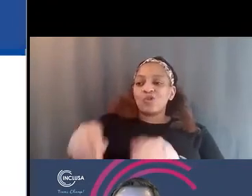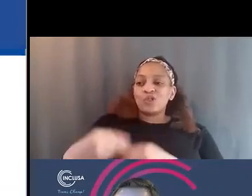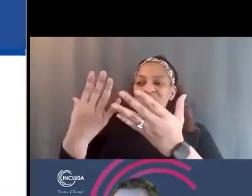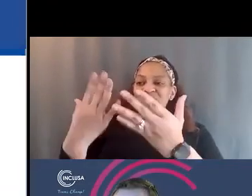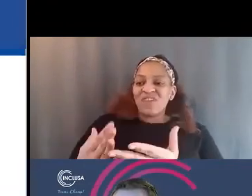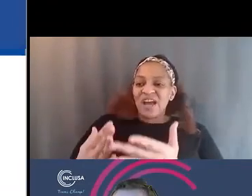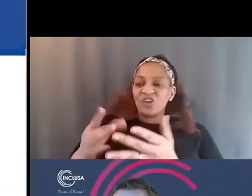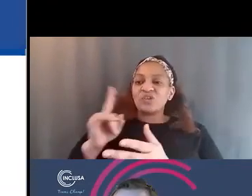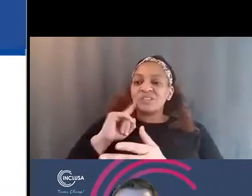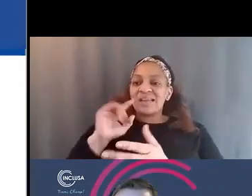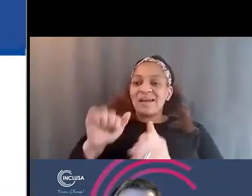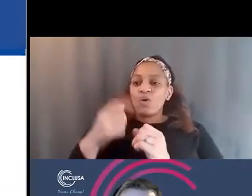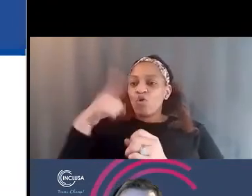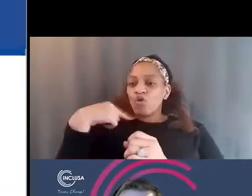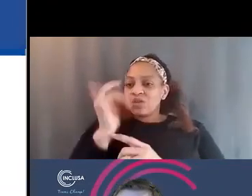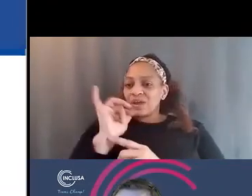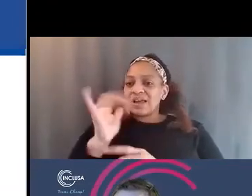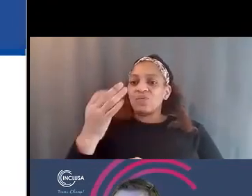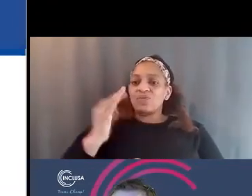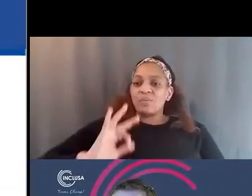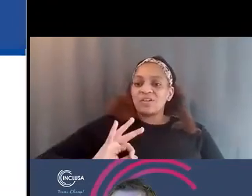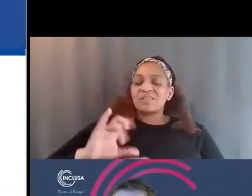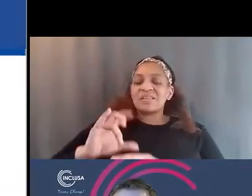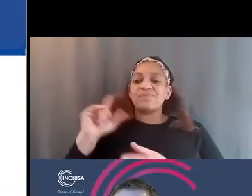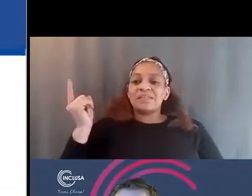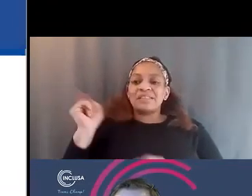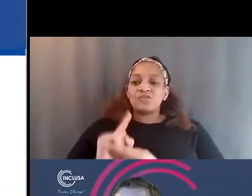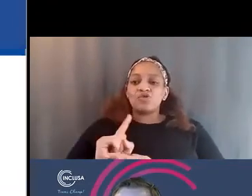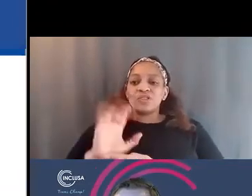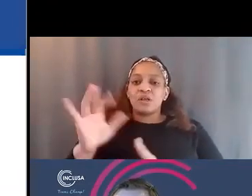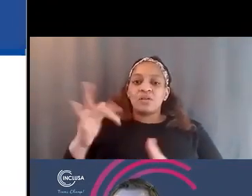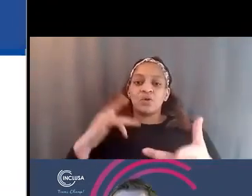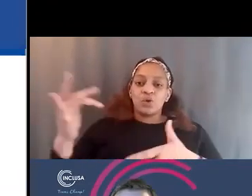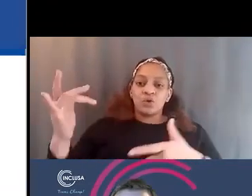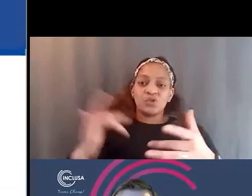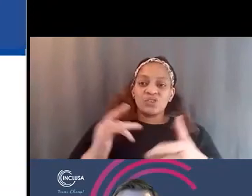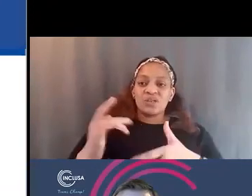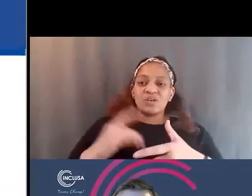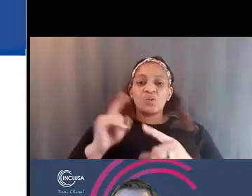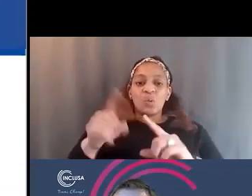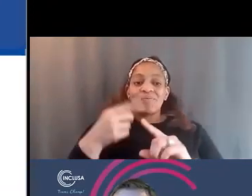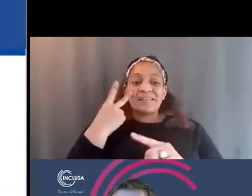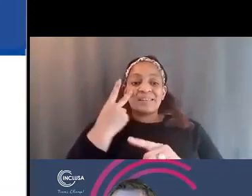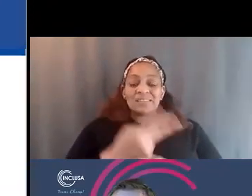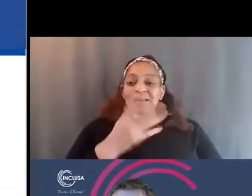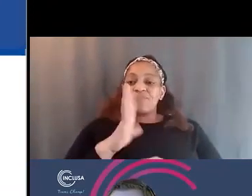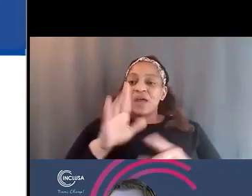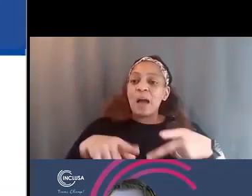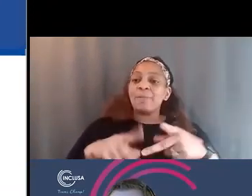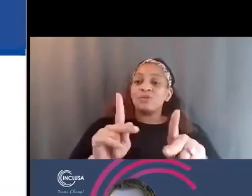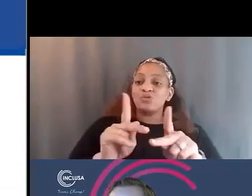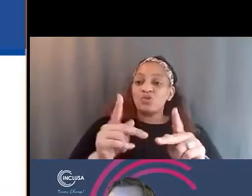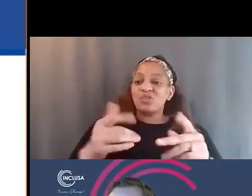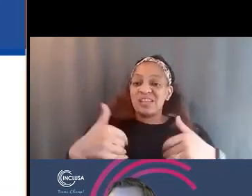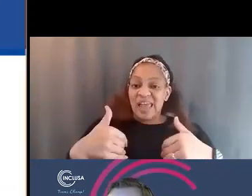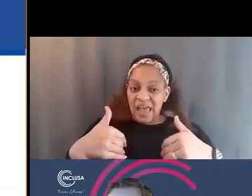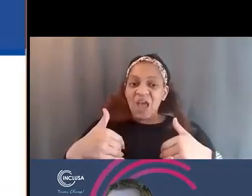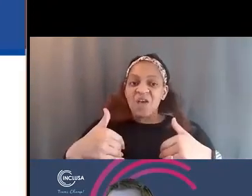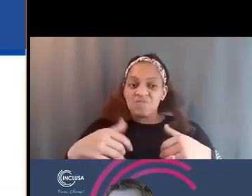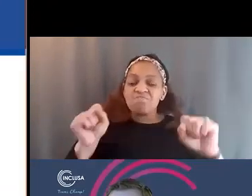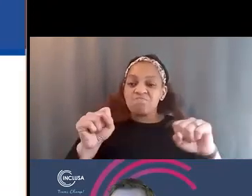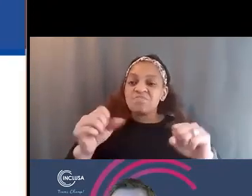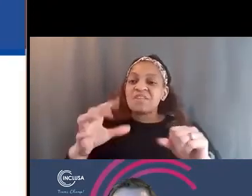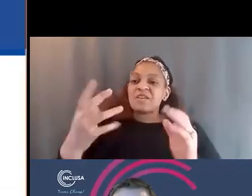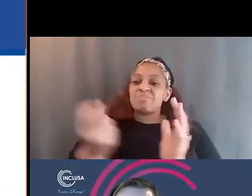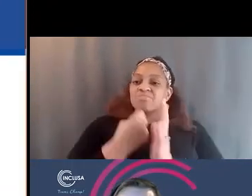their benefits, and start to decrease that level of concern when they see actually the opportunities that they have in front of them to earn more income and be